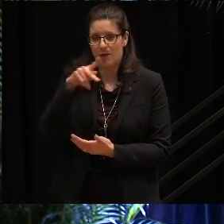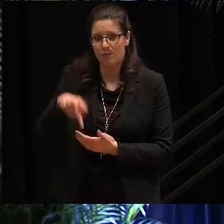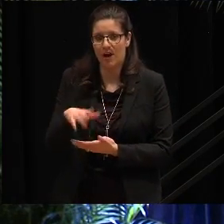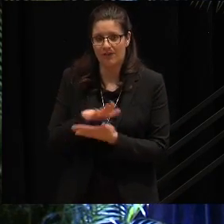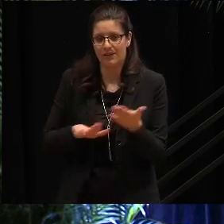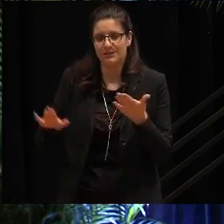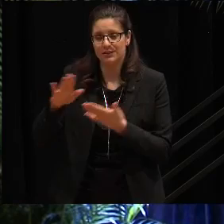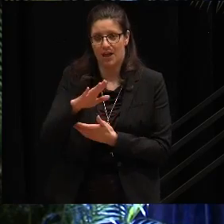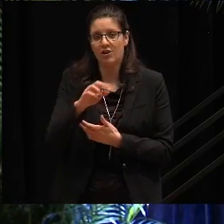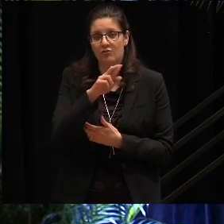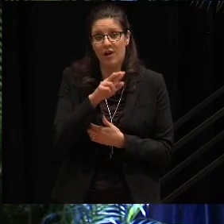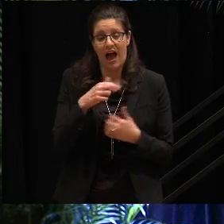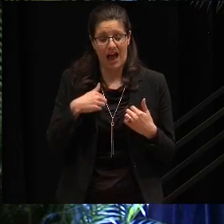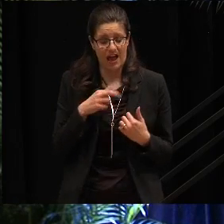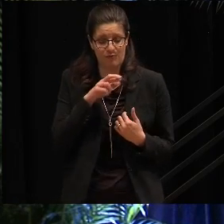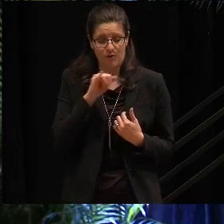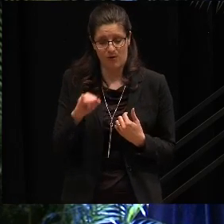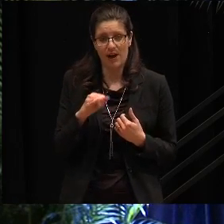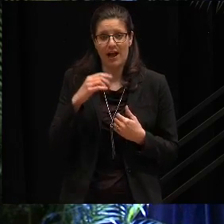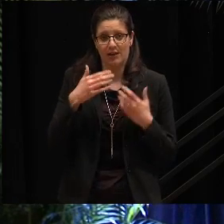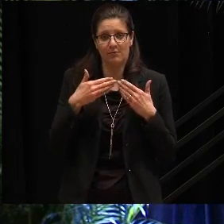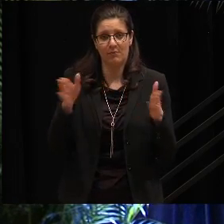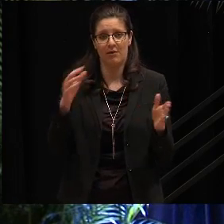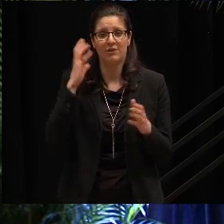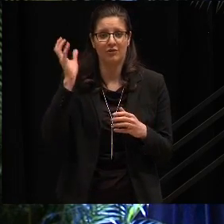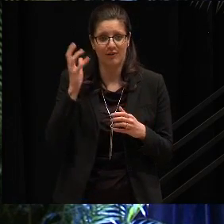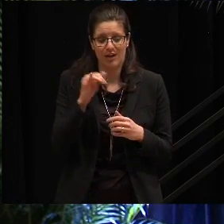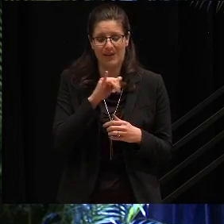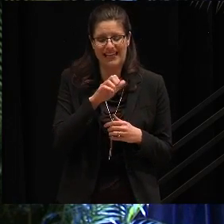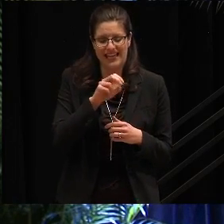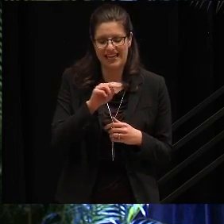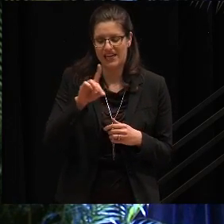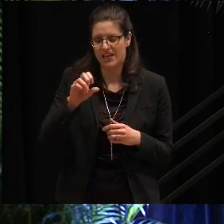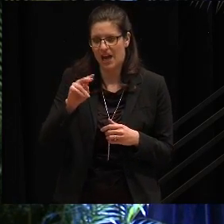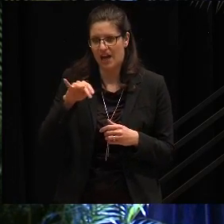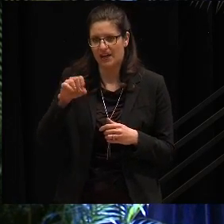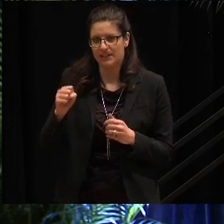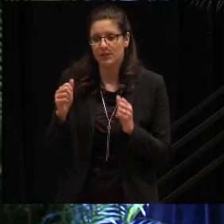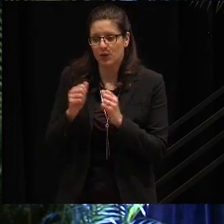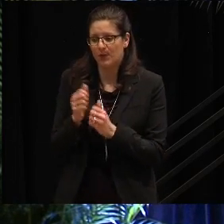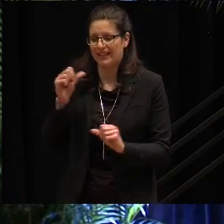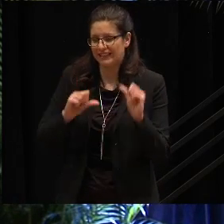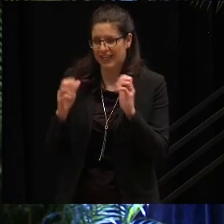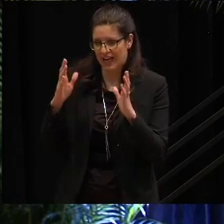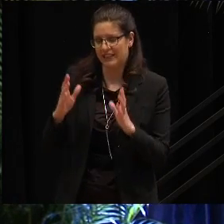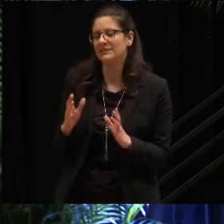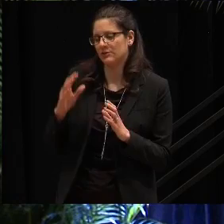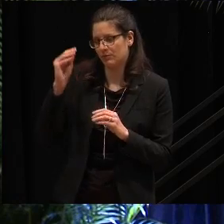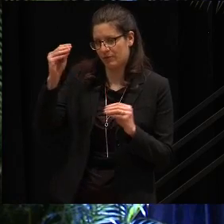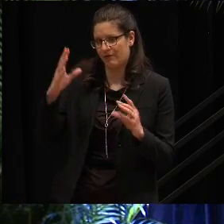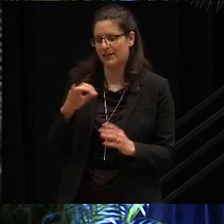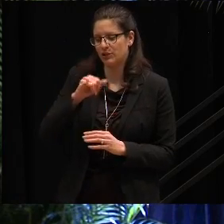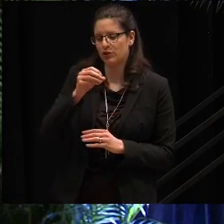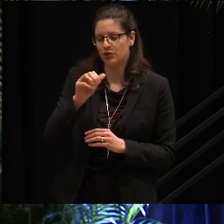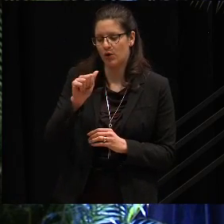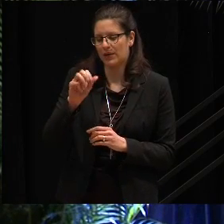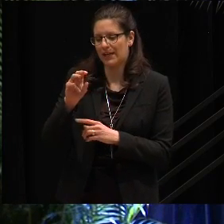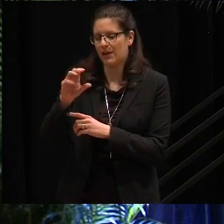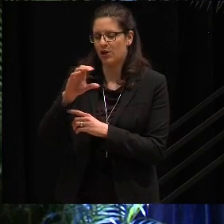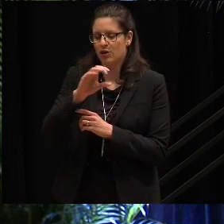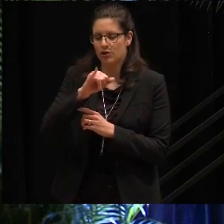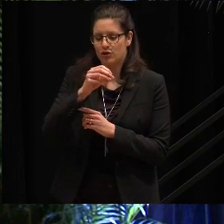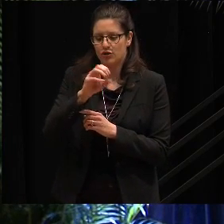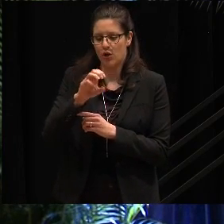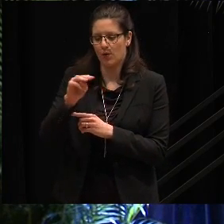Radio political reporter Ian Donnis, joined by Providence College political science professor Joe Cammarano, Republican